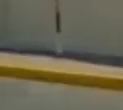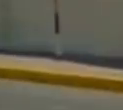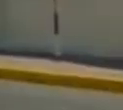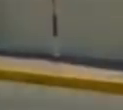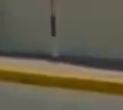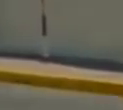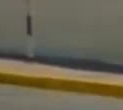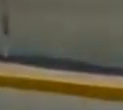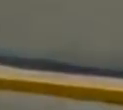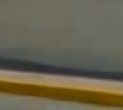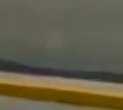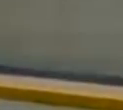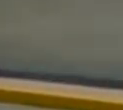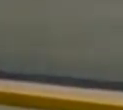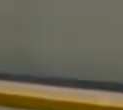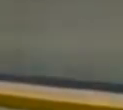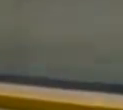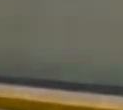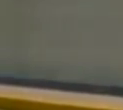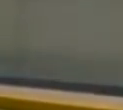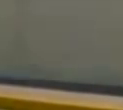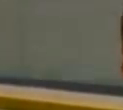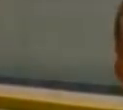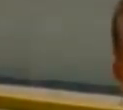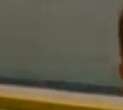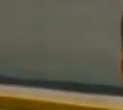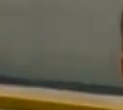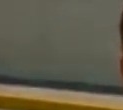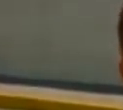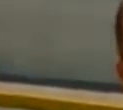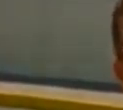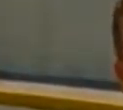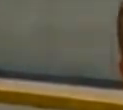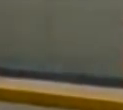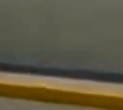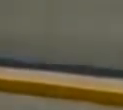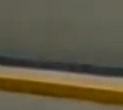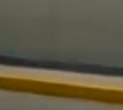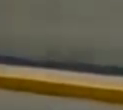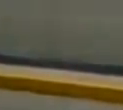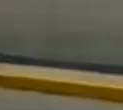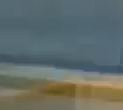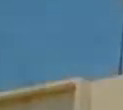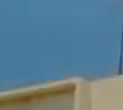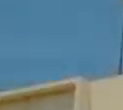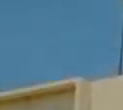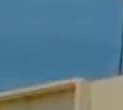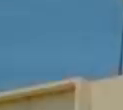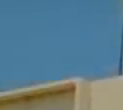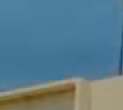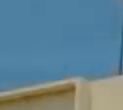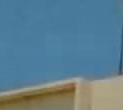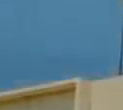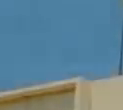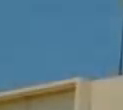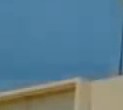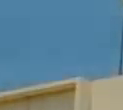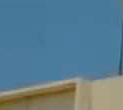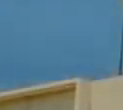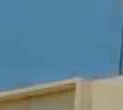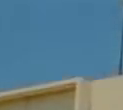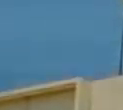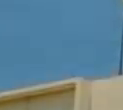it took over from Headquarters House, which is just next door, which is now the Jamaica National Heritage Trust. So,